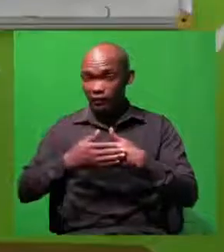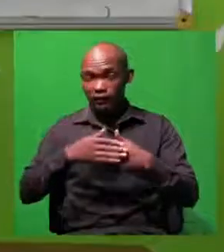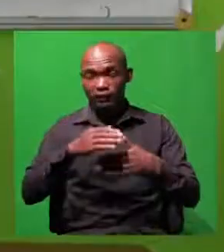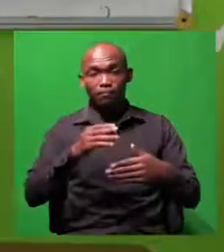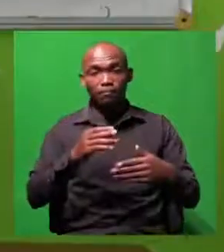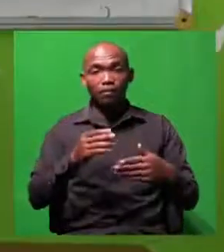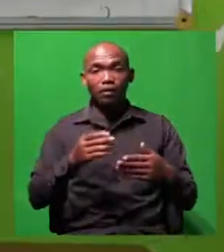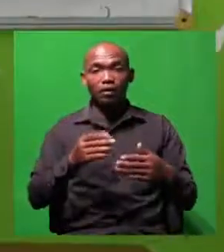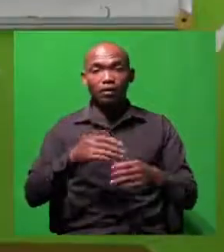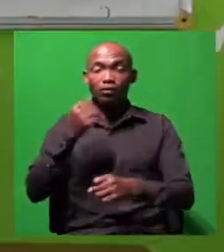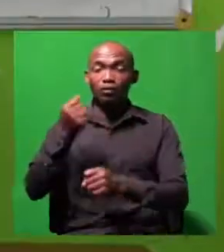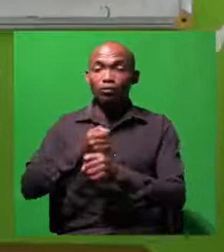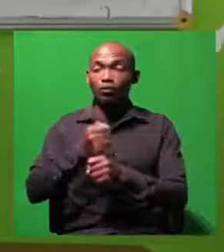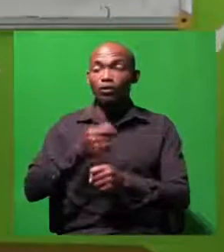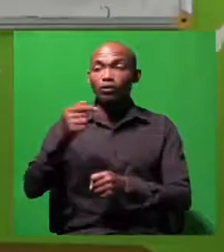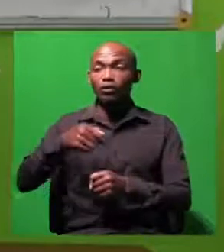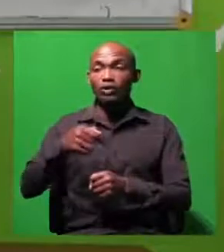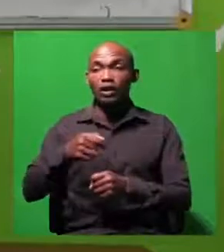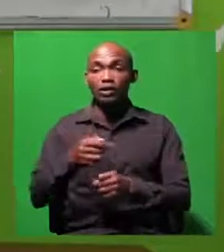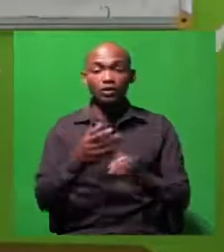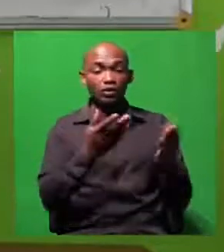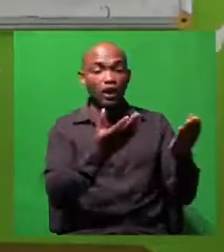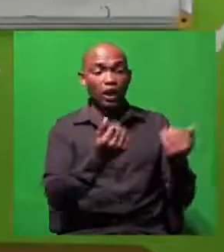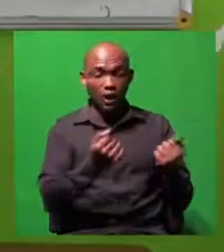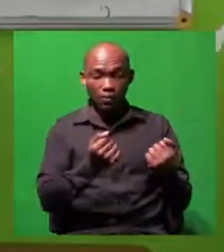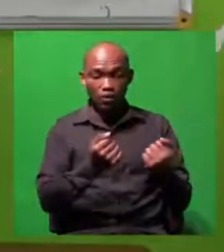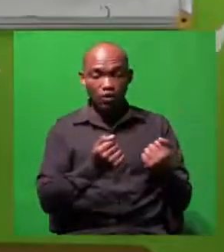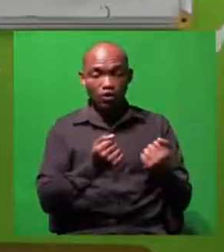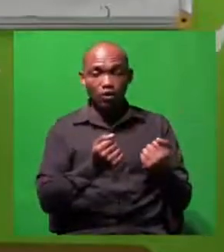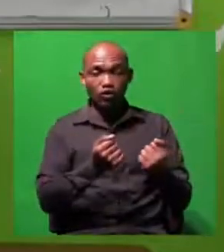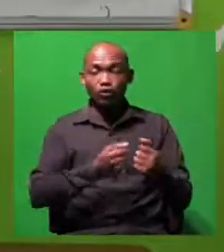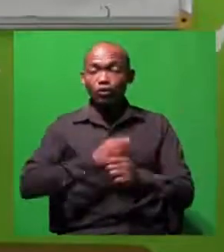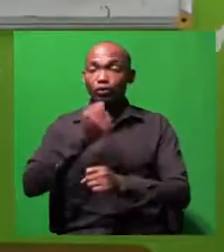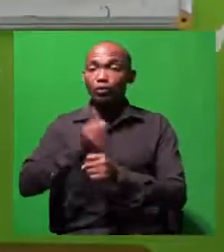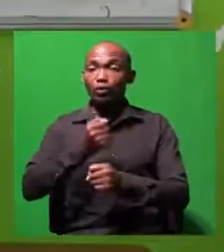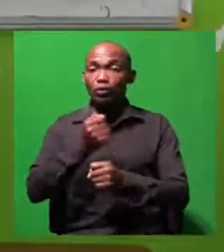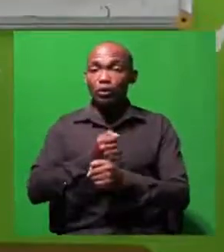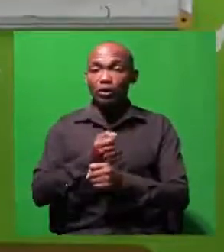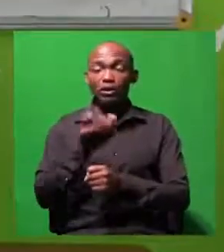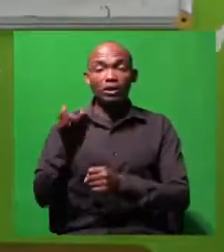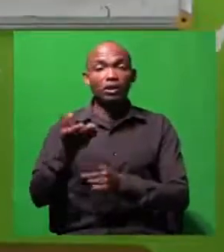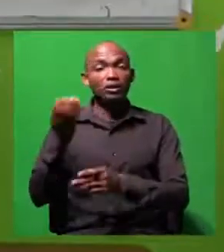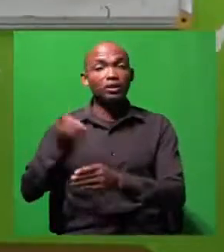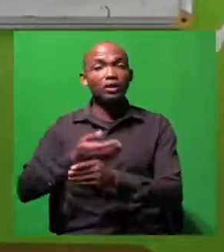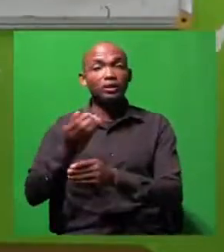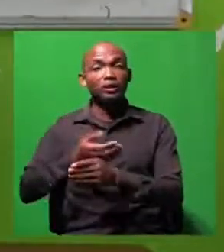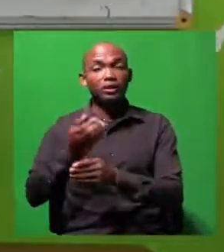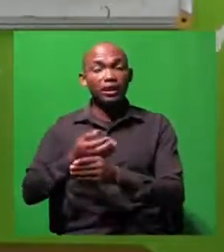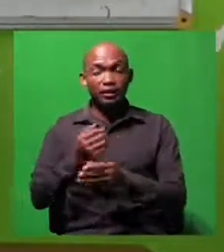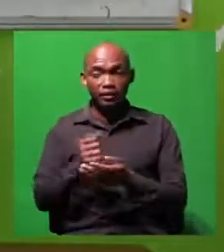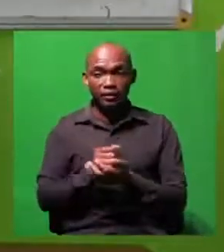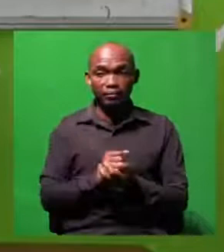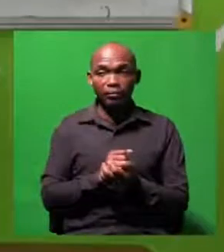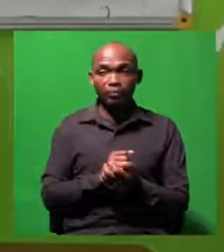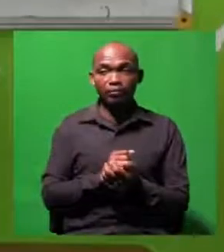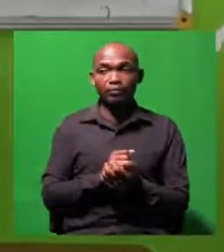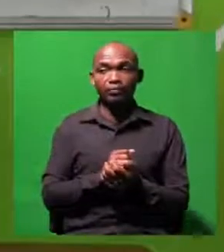today, I hope you will be able to attempt the